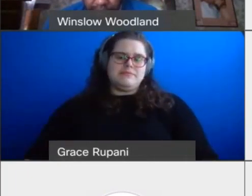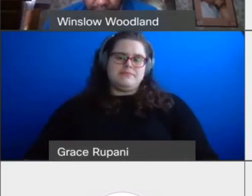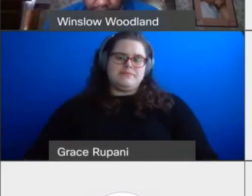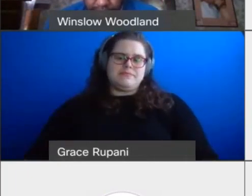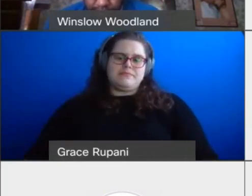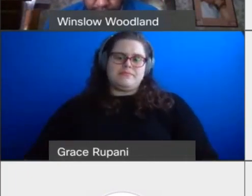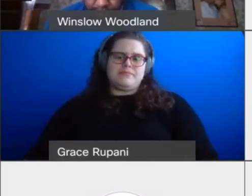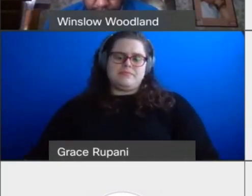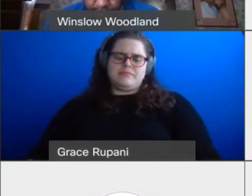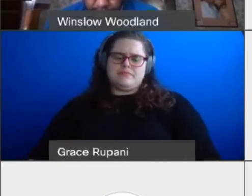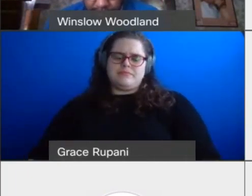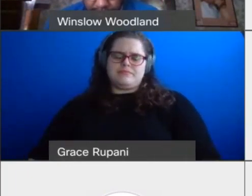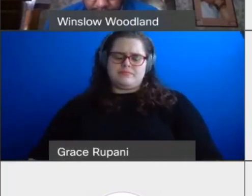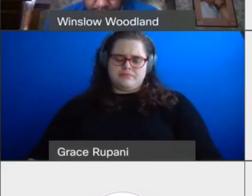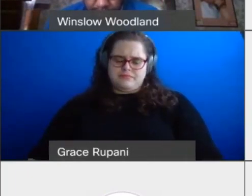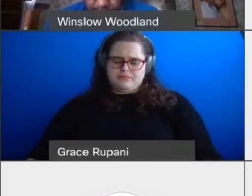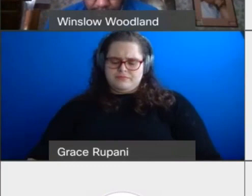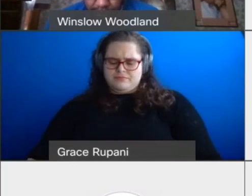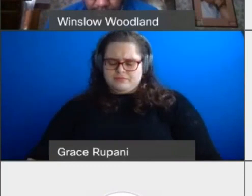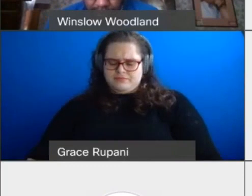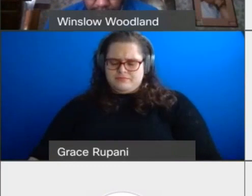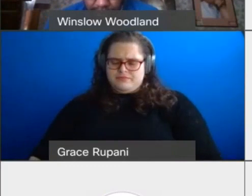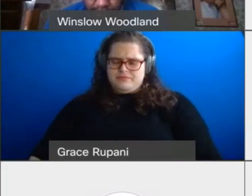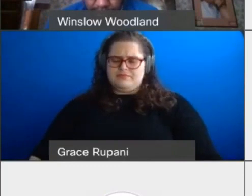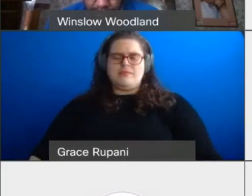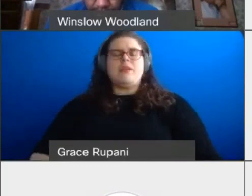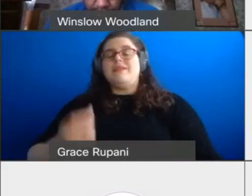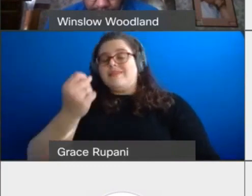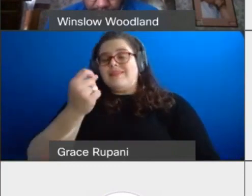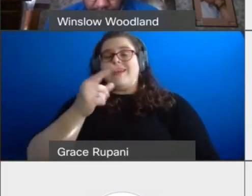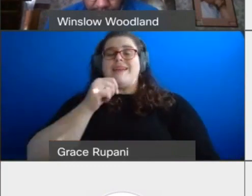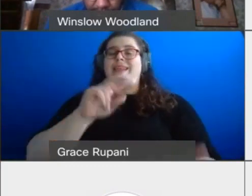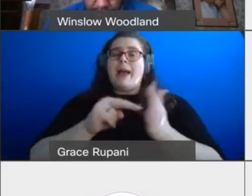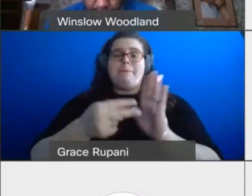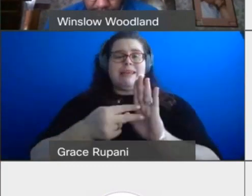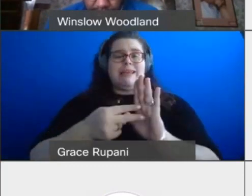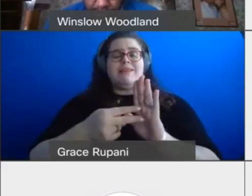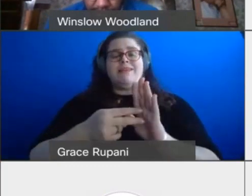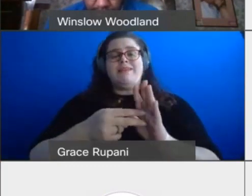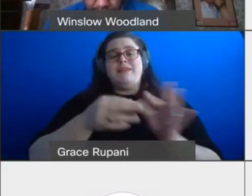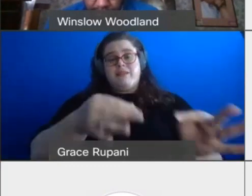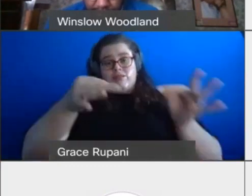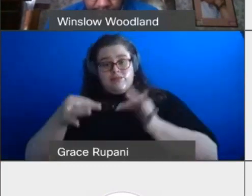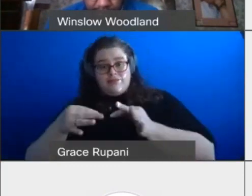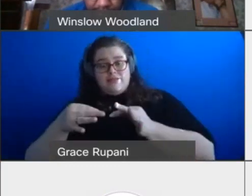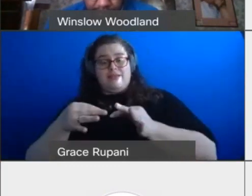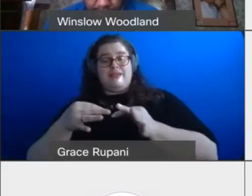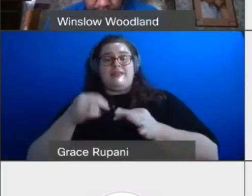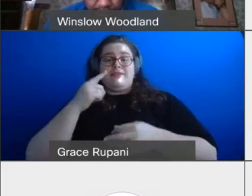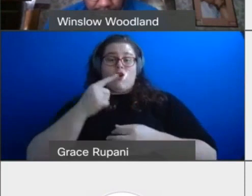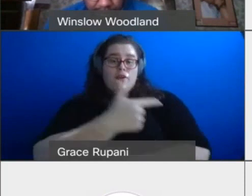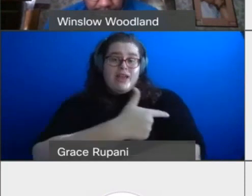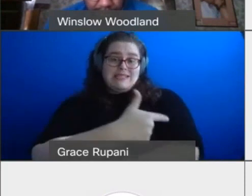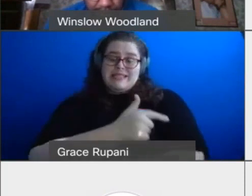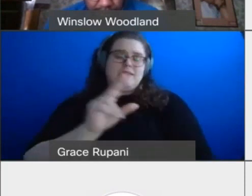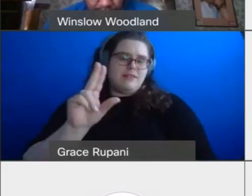variety of underlying health conditions are being moved into an earlier category, just that once we get to that category, that group of people